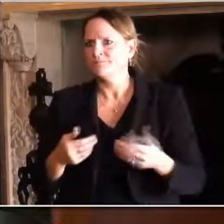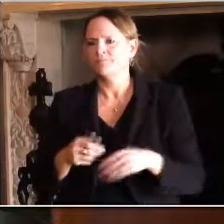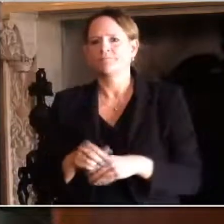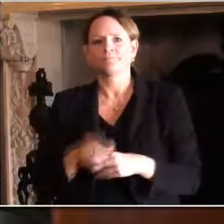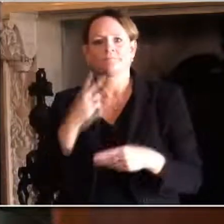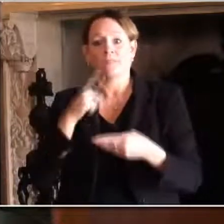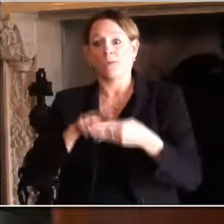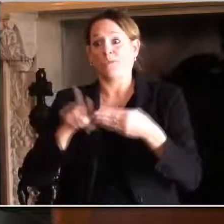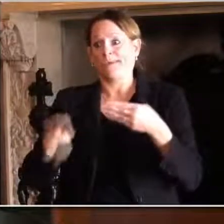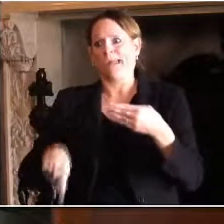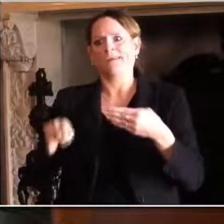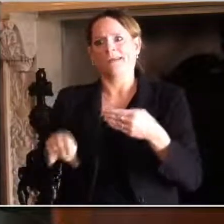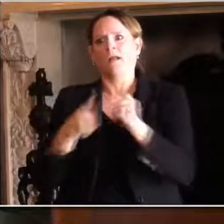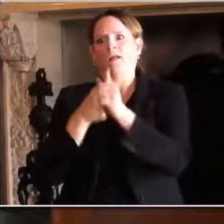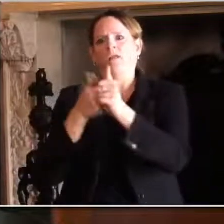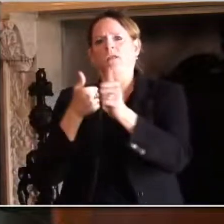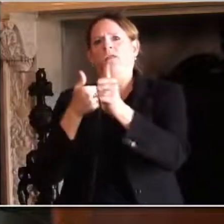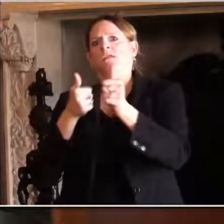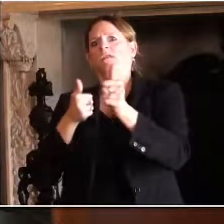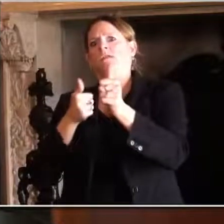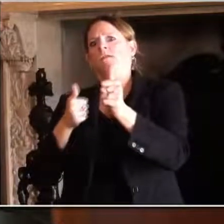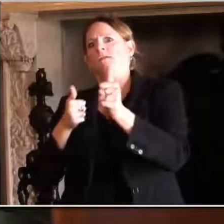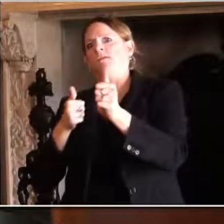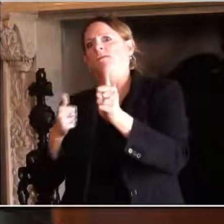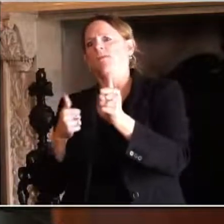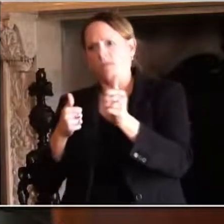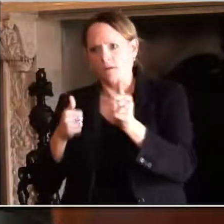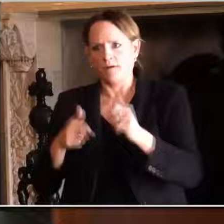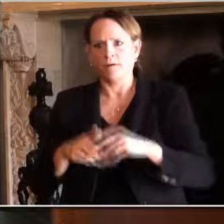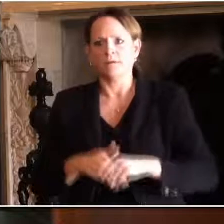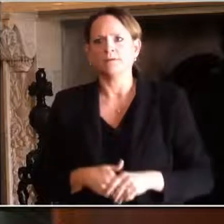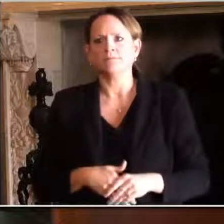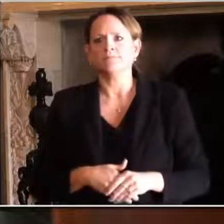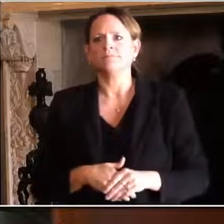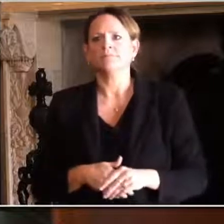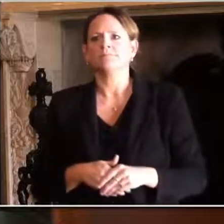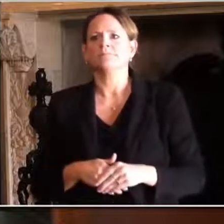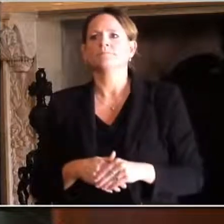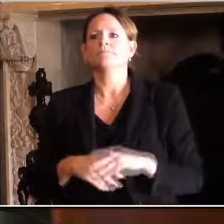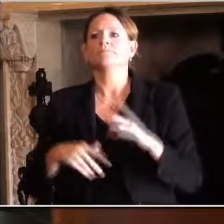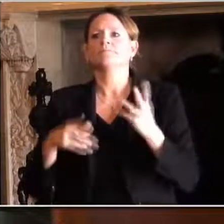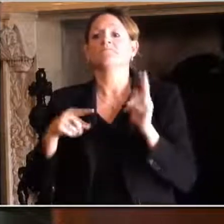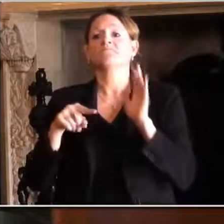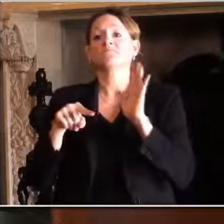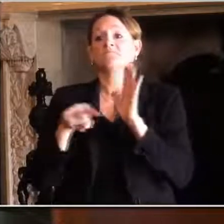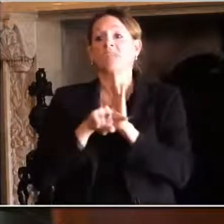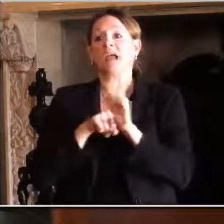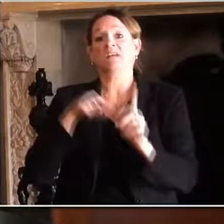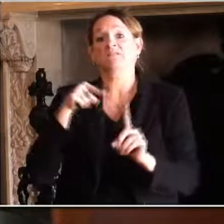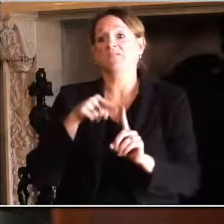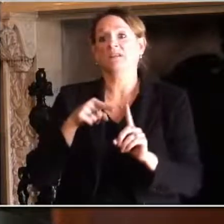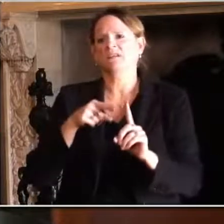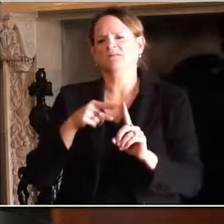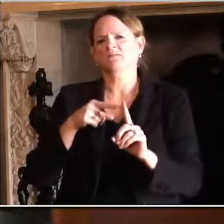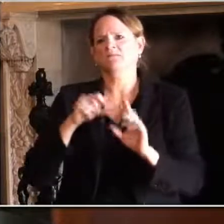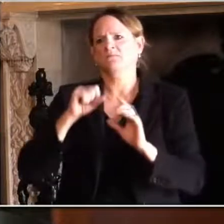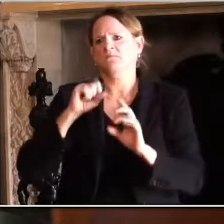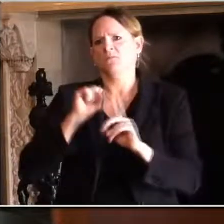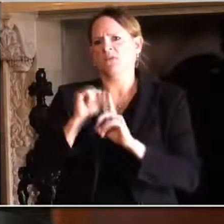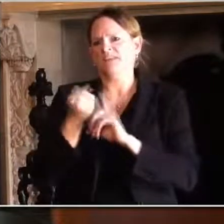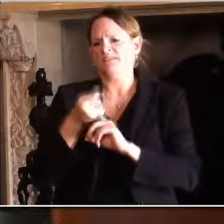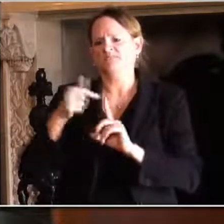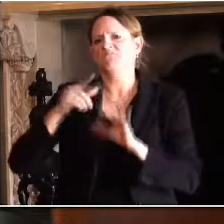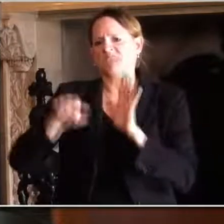entering those, cleaning the data and getting those negative cases into the system. That has not impacted